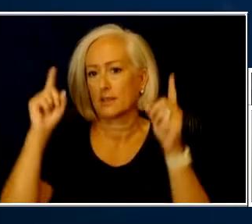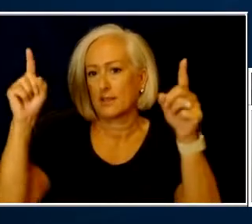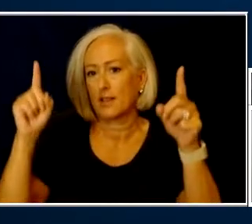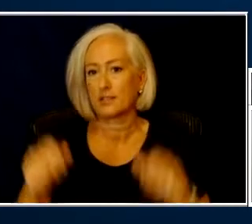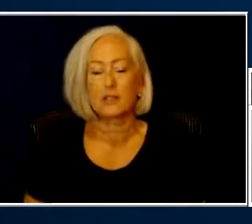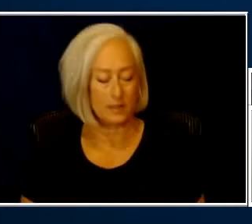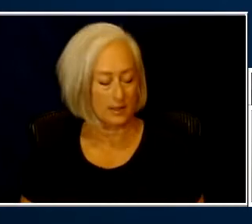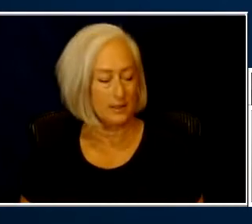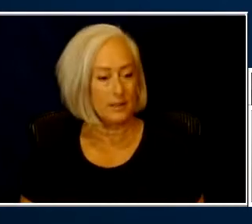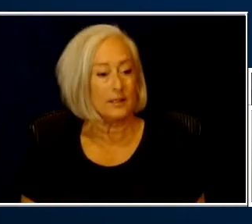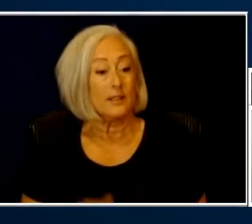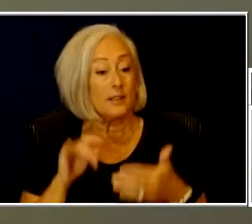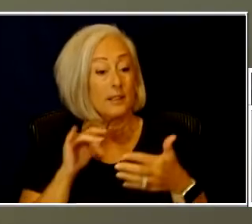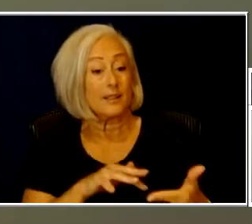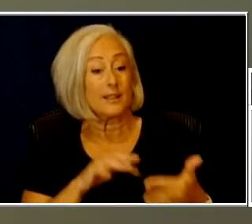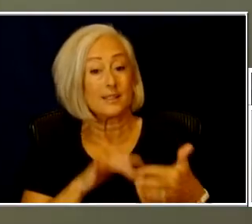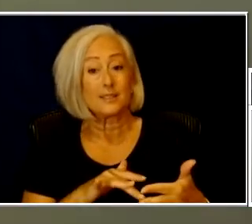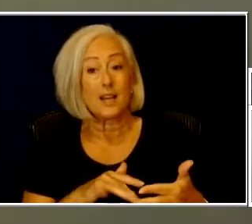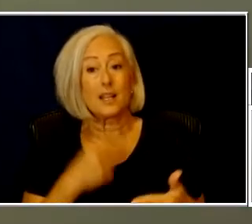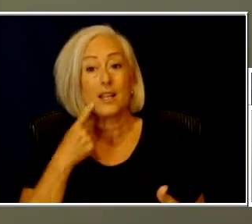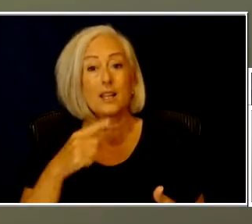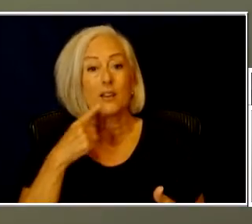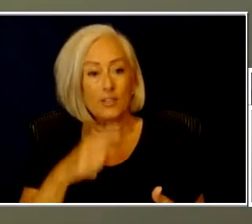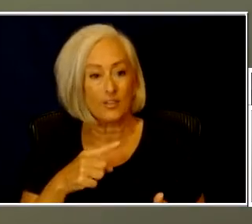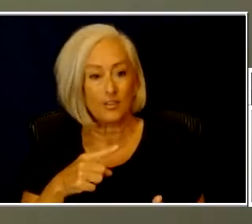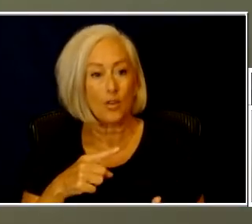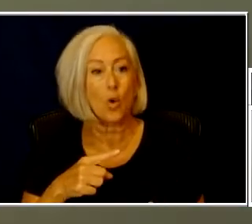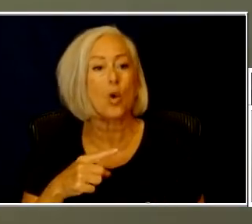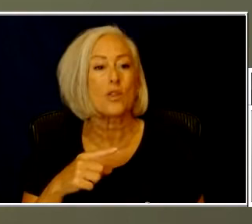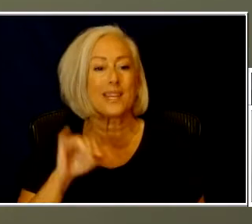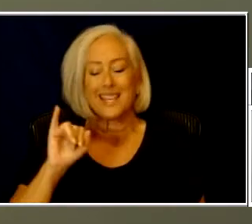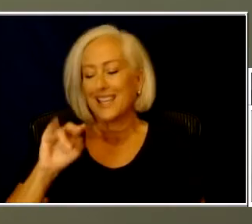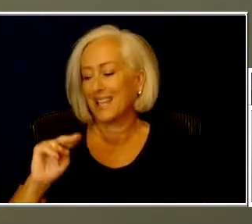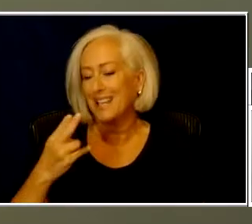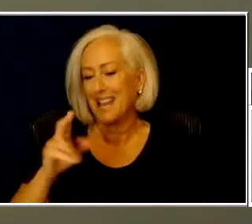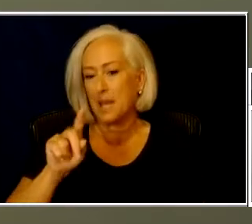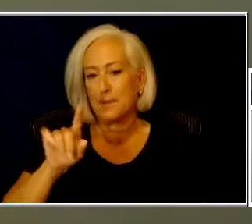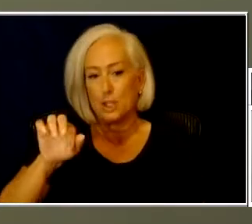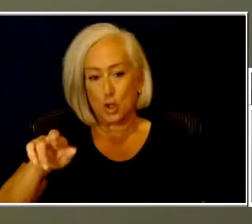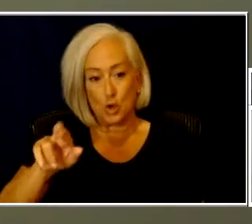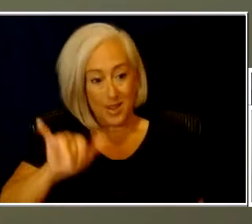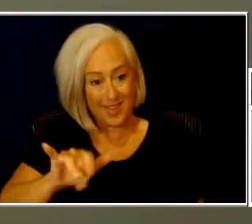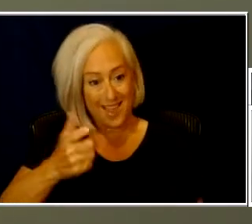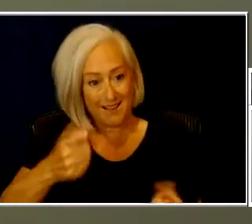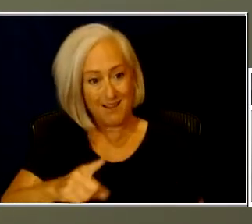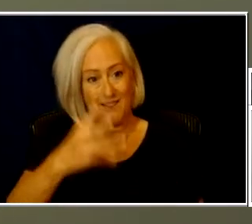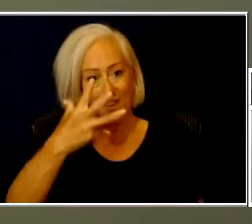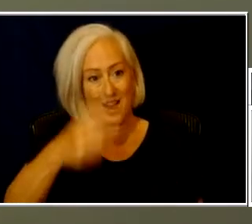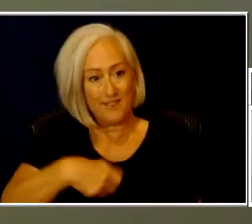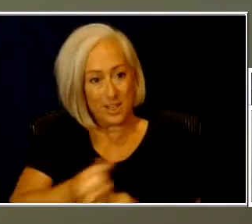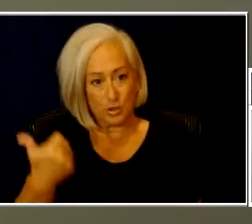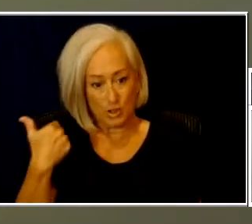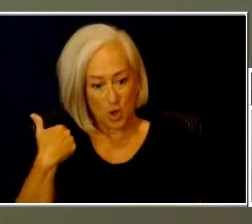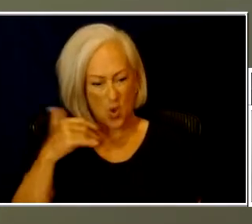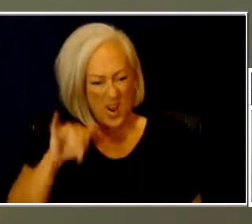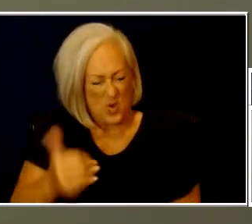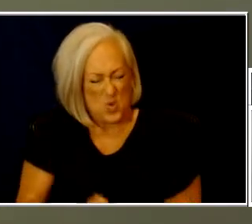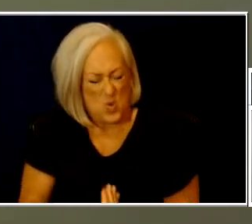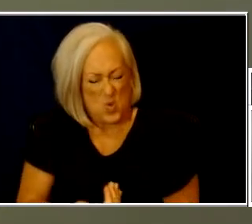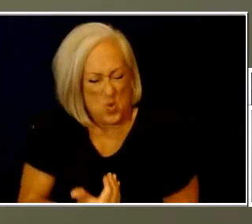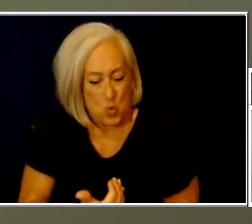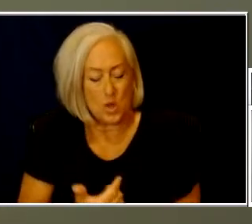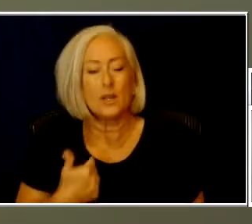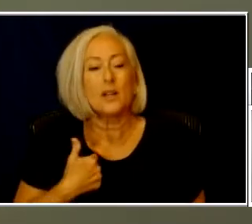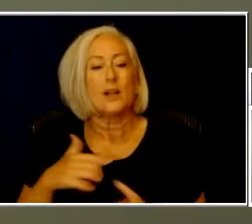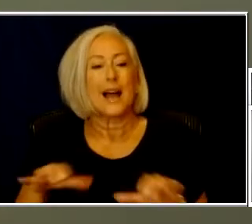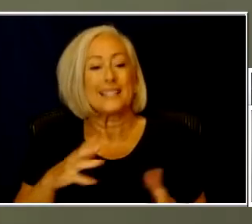took part in, it was actually for a PARP inhibitor. This was 5 years ago, and that was pretty new. And so I did my treatment, and